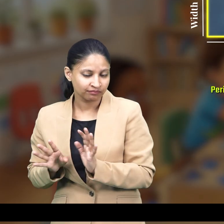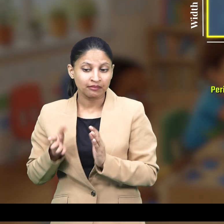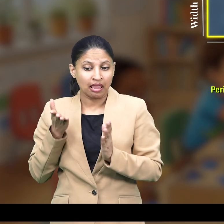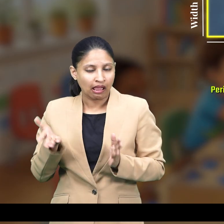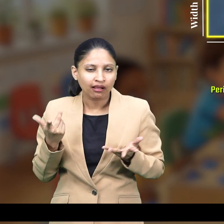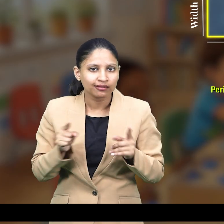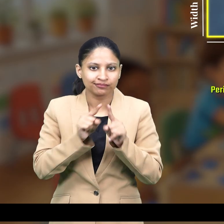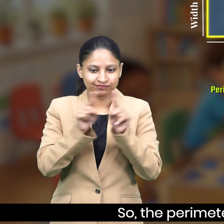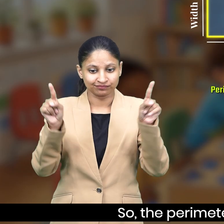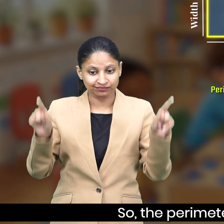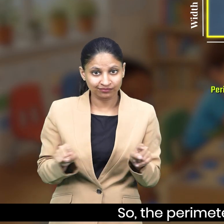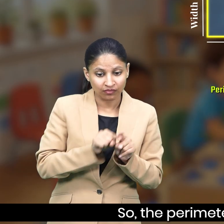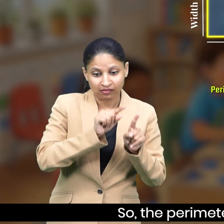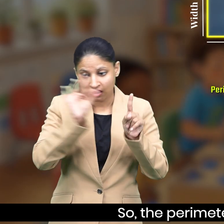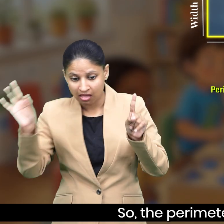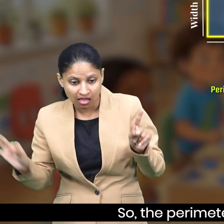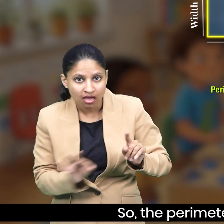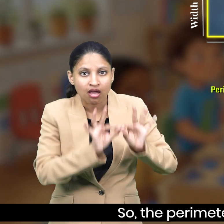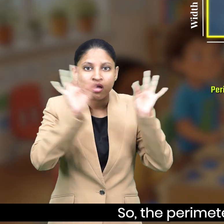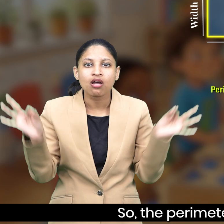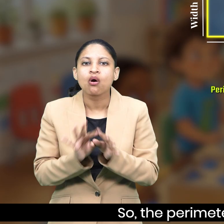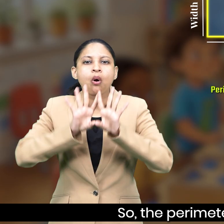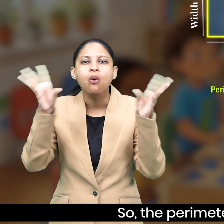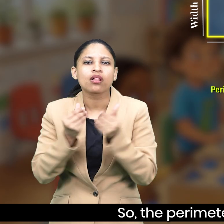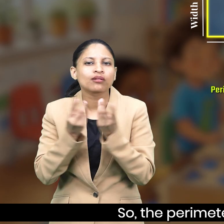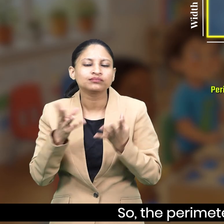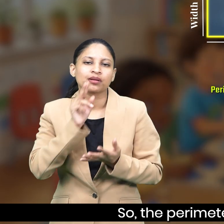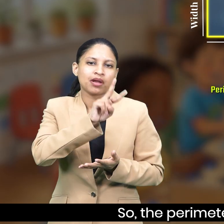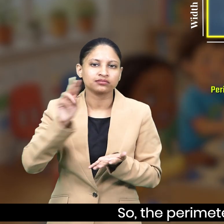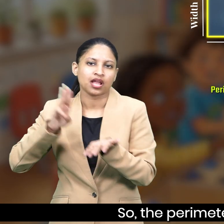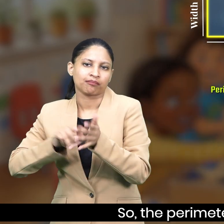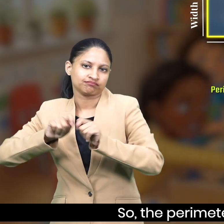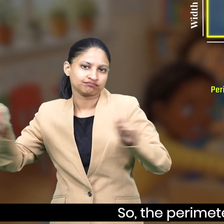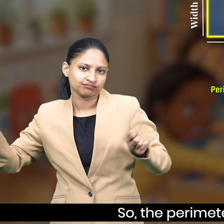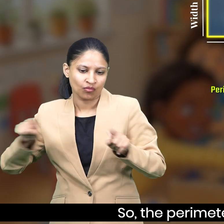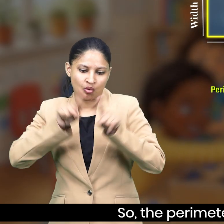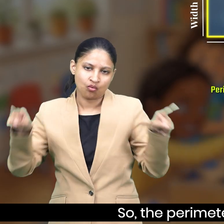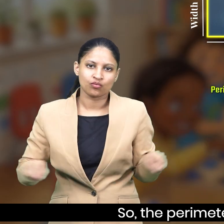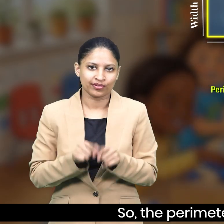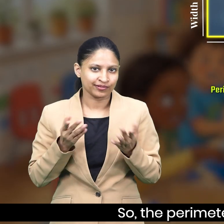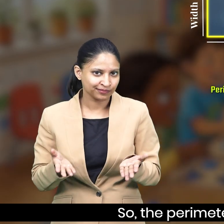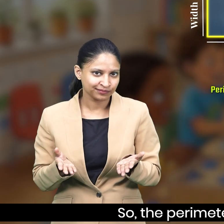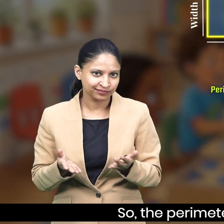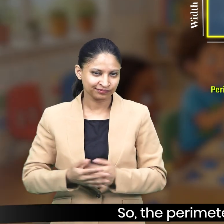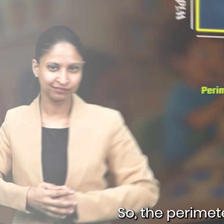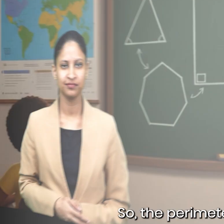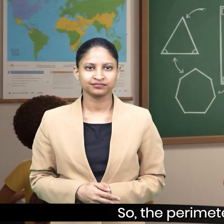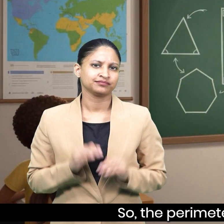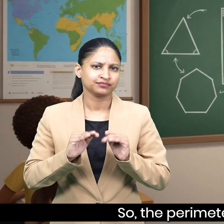meters. So the perimeter of the rectangle is 22 meters.